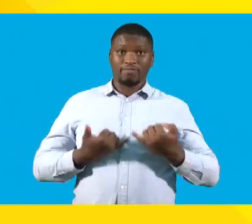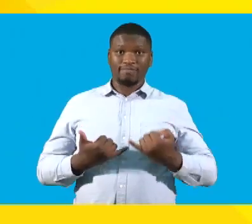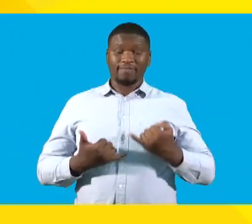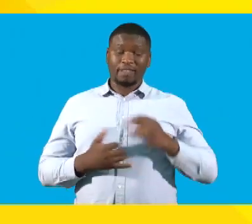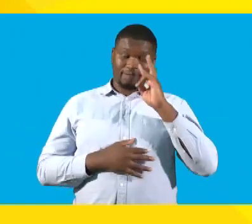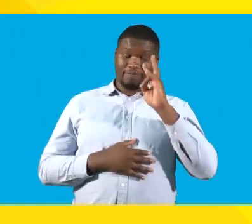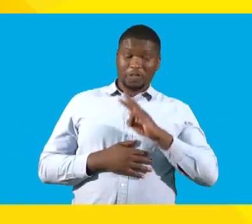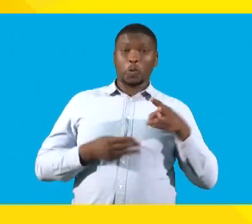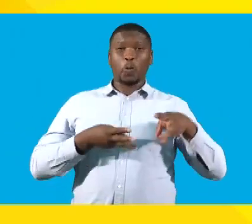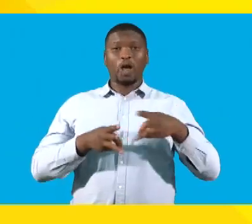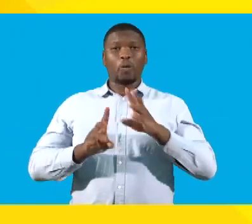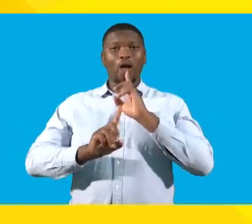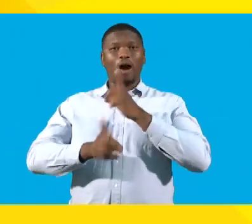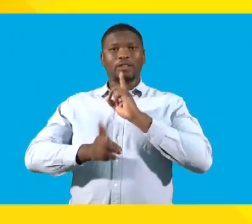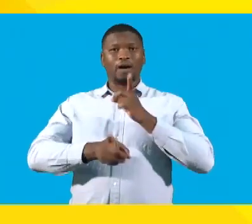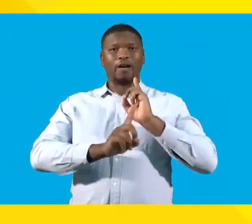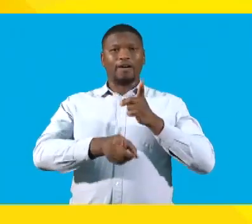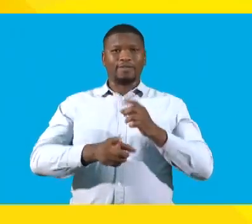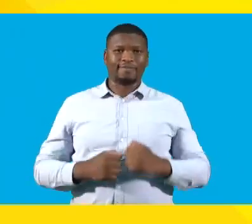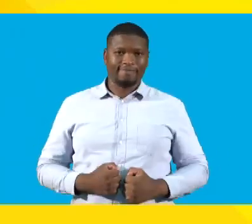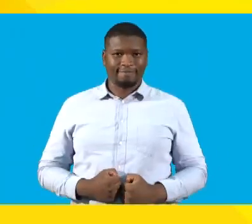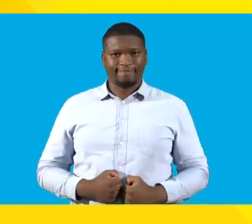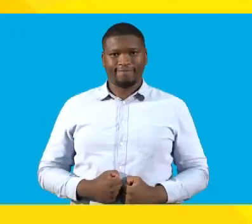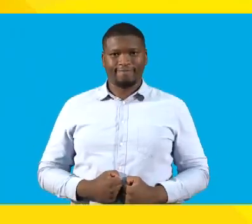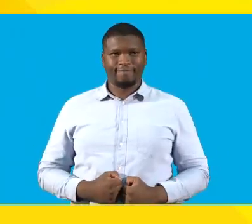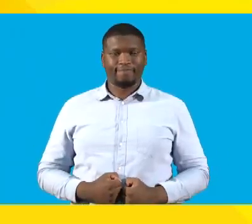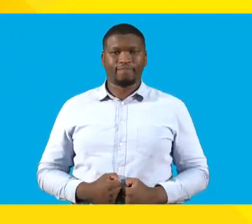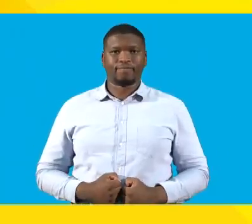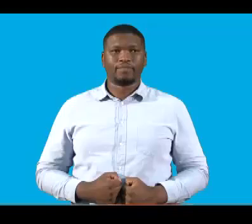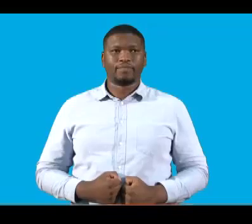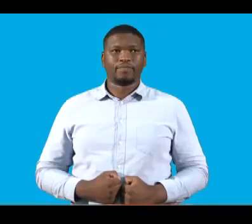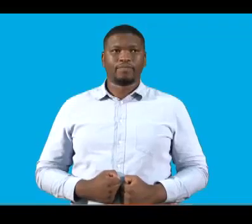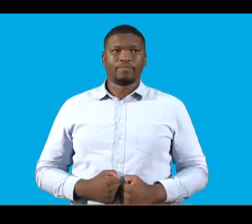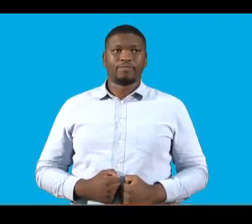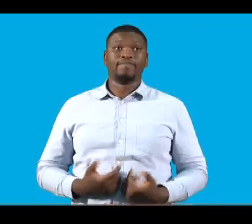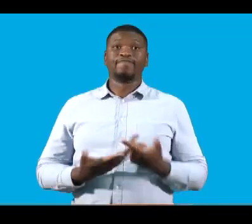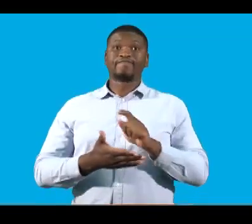Welcome back. Now, let's look at some answering techniques.